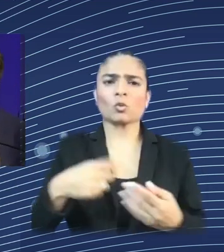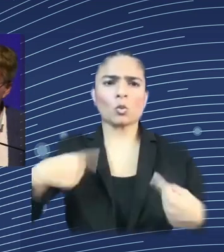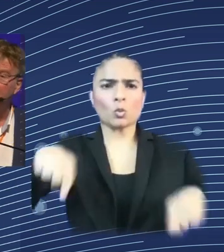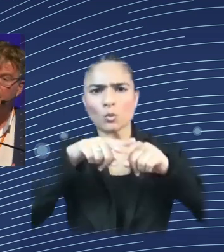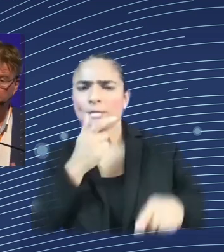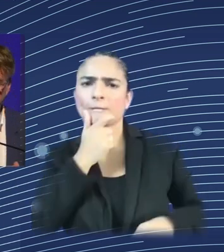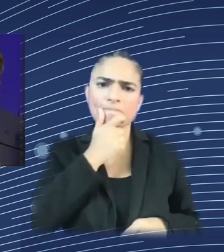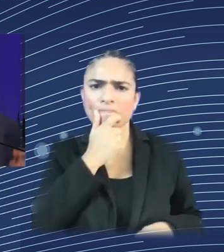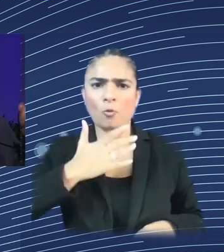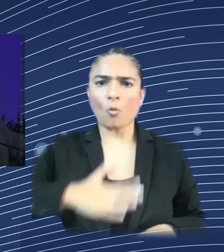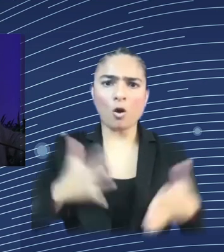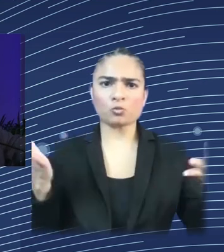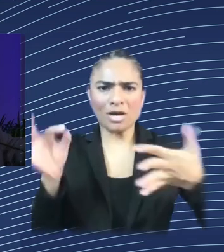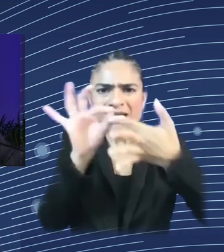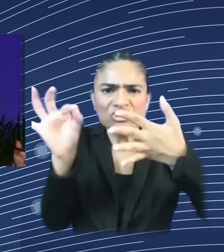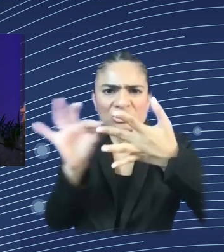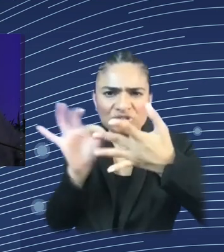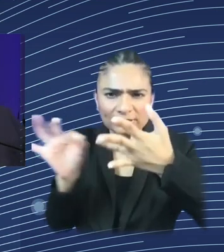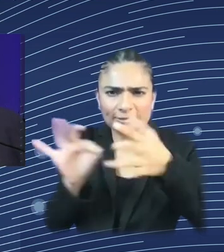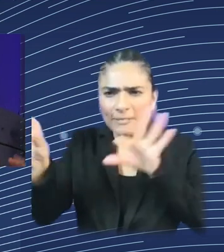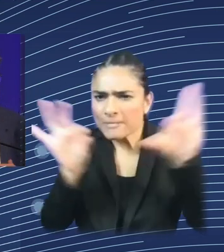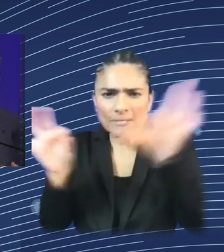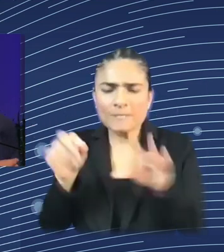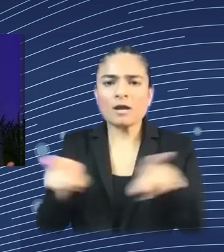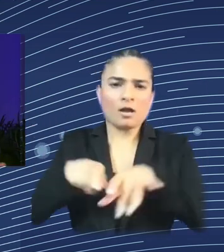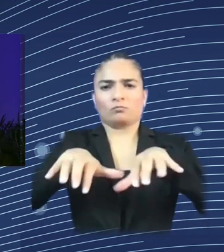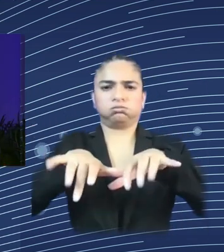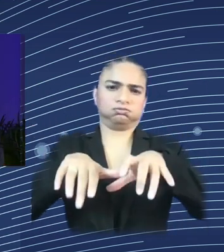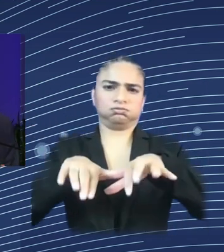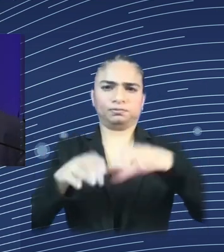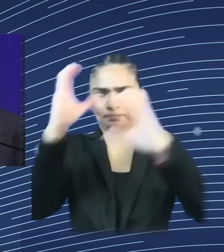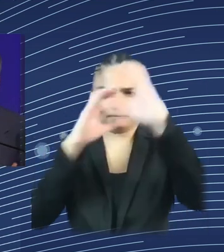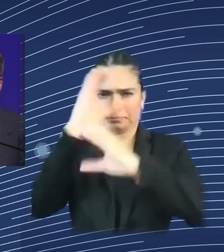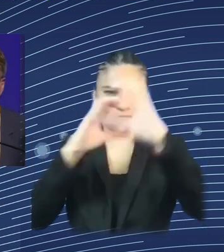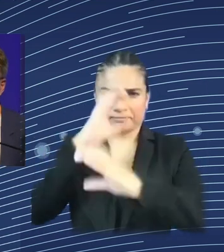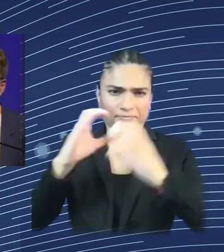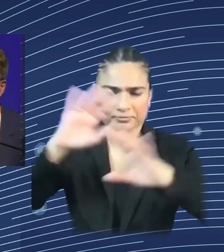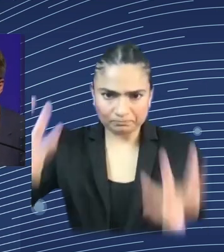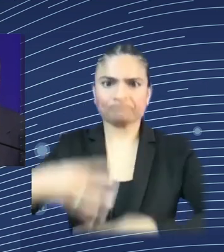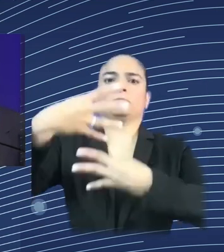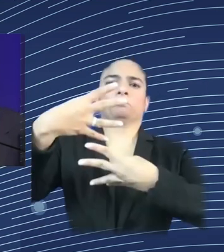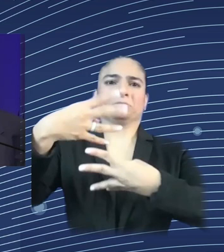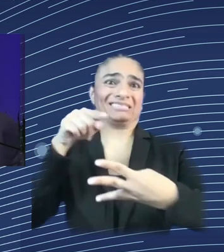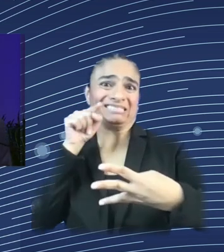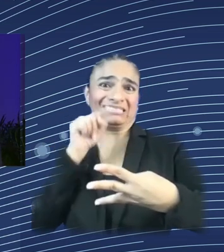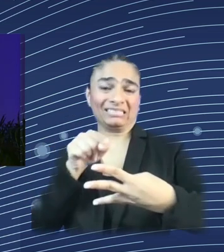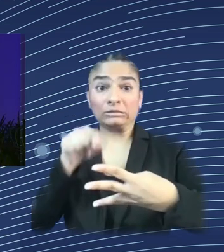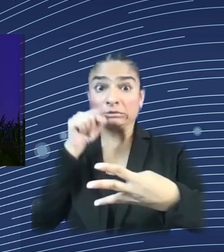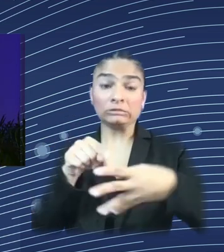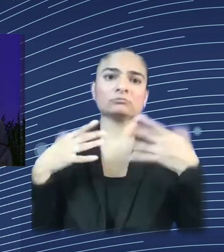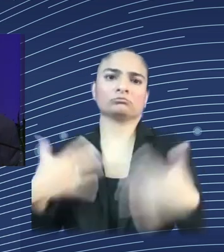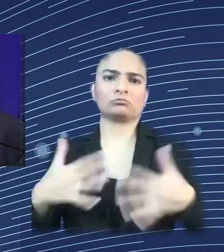scientific persons, so that means another challenge. If you want to introduce this in your country, you have to have